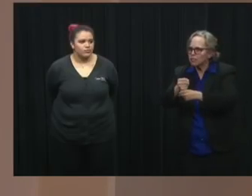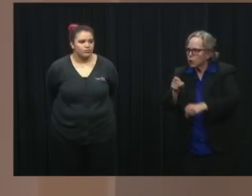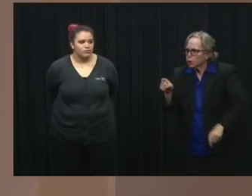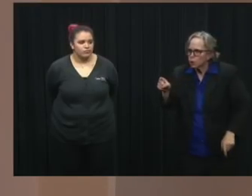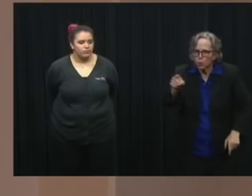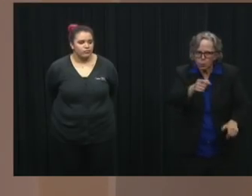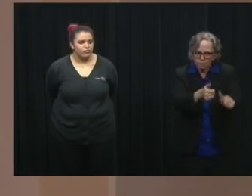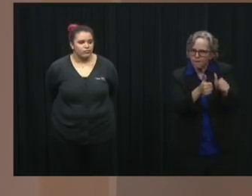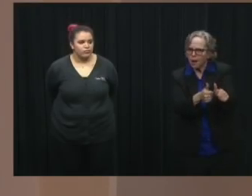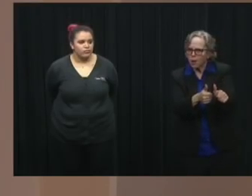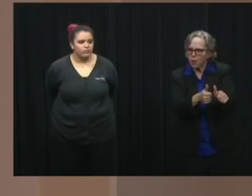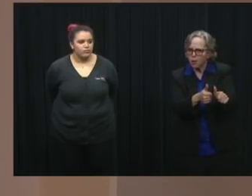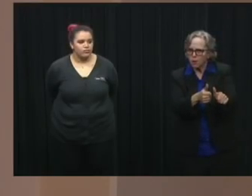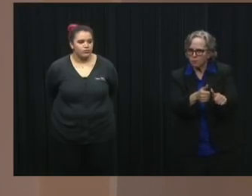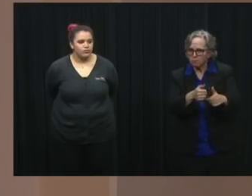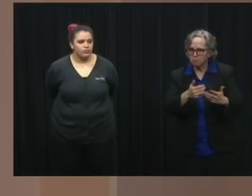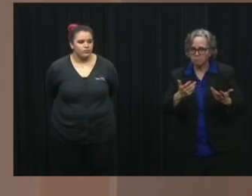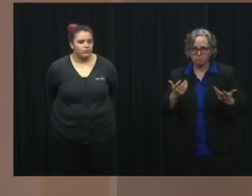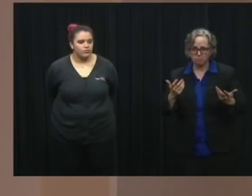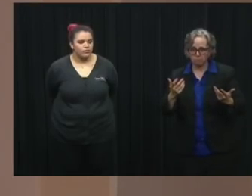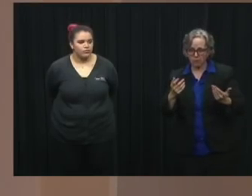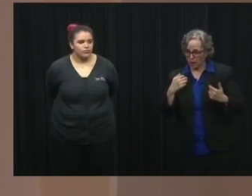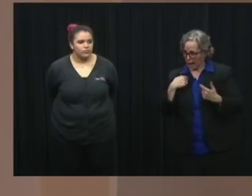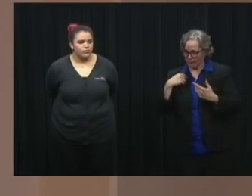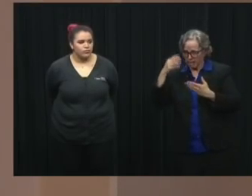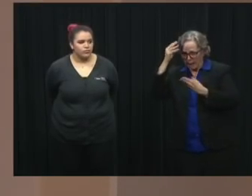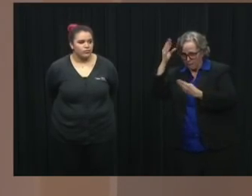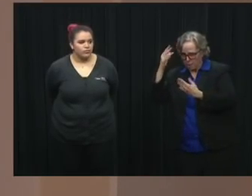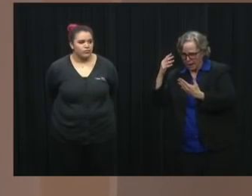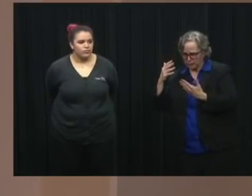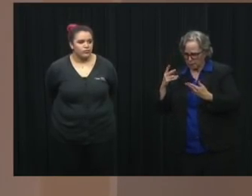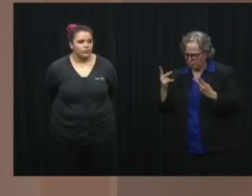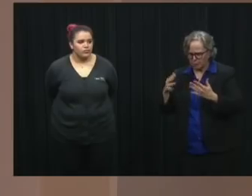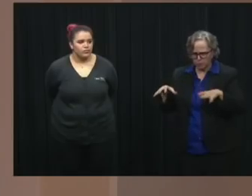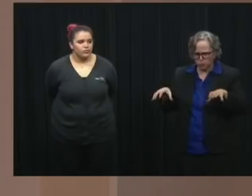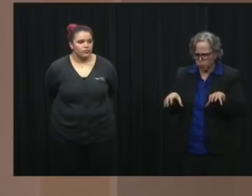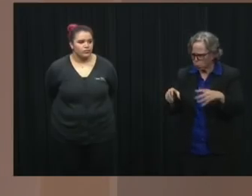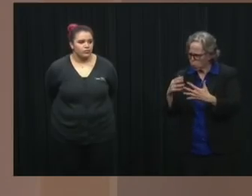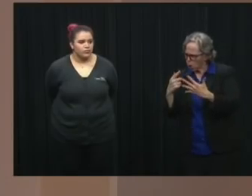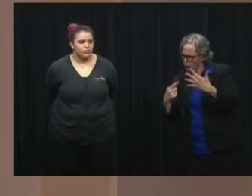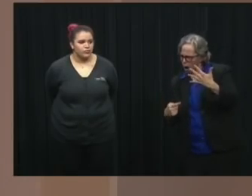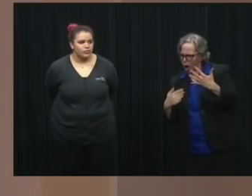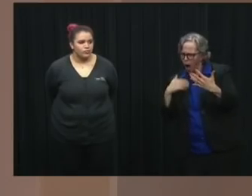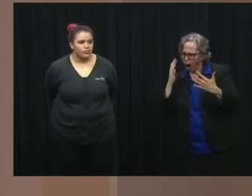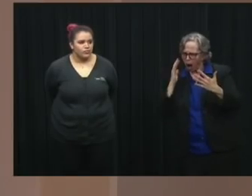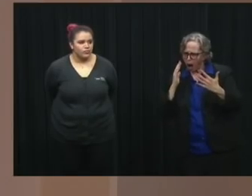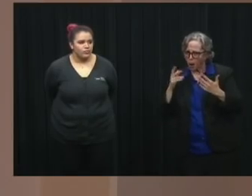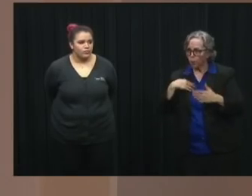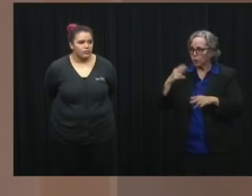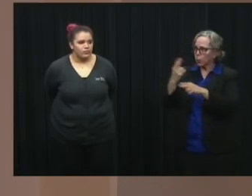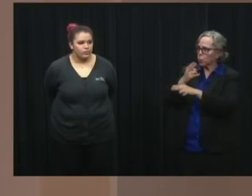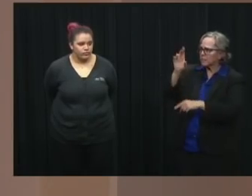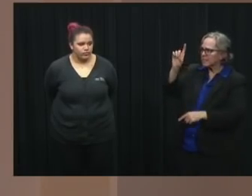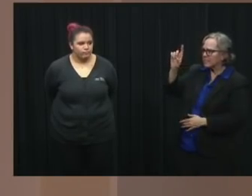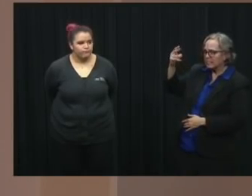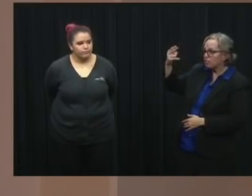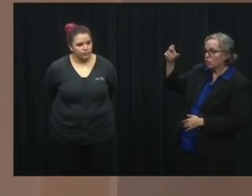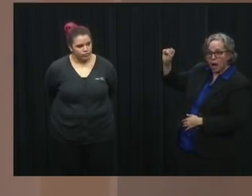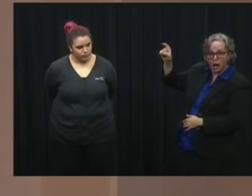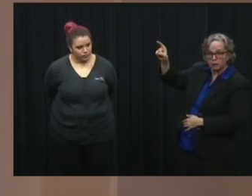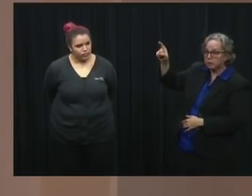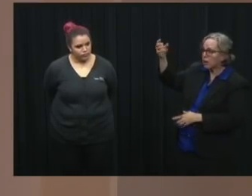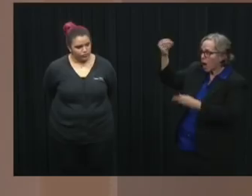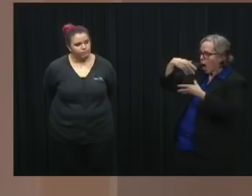from people who've worked on this issue through the Department of Homeland Security, also realizing the